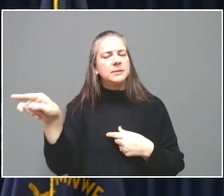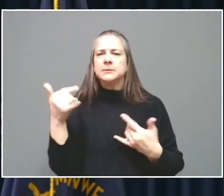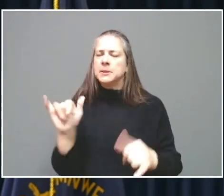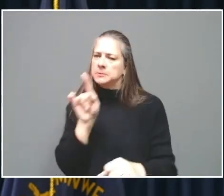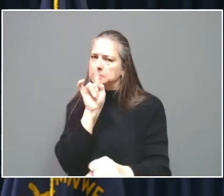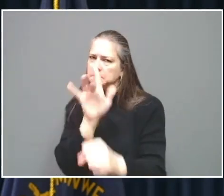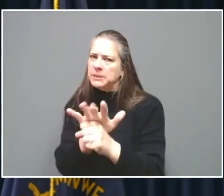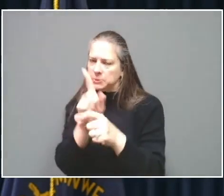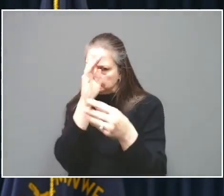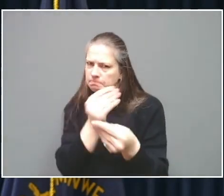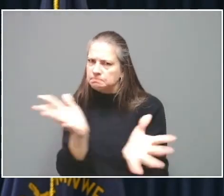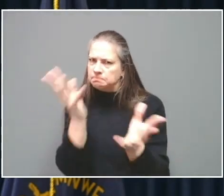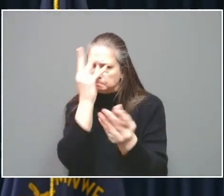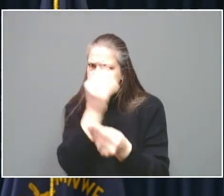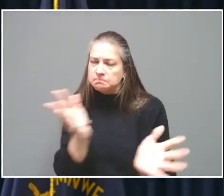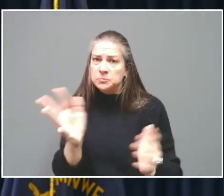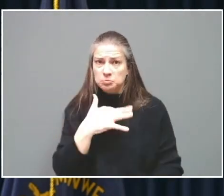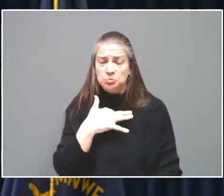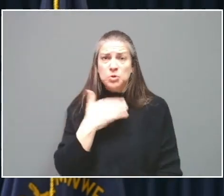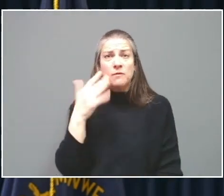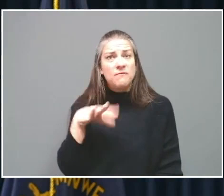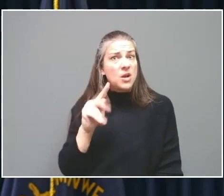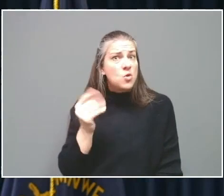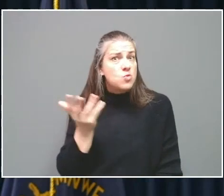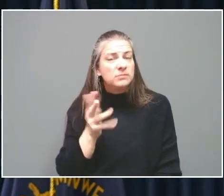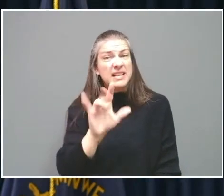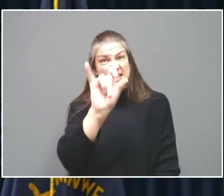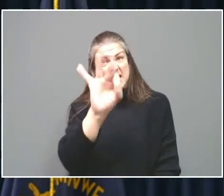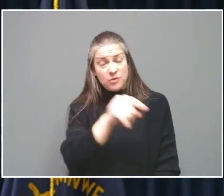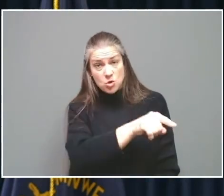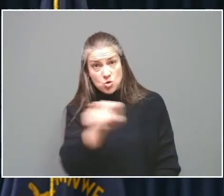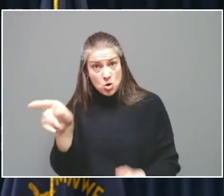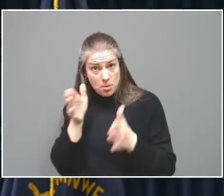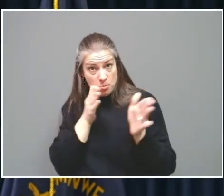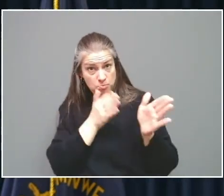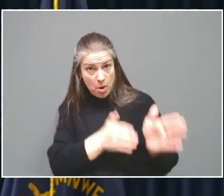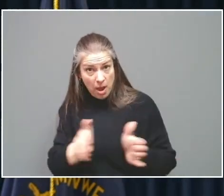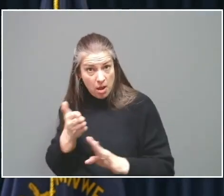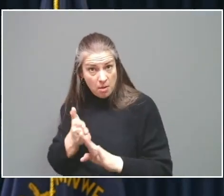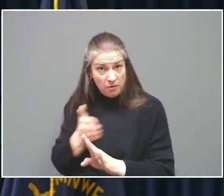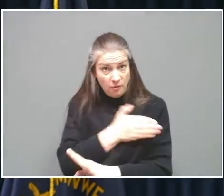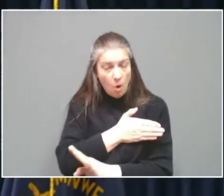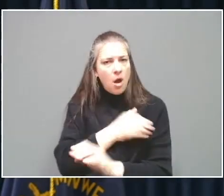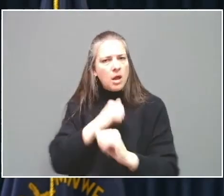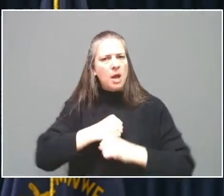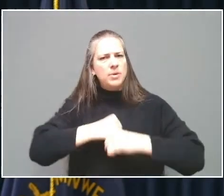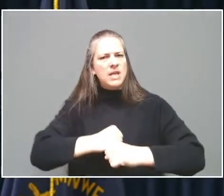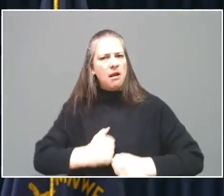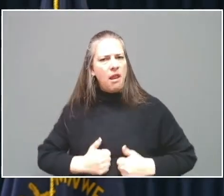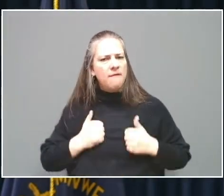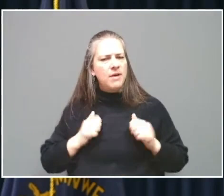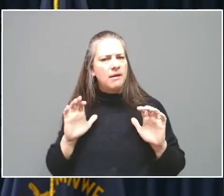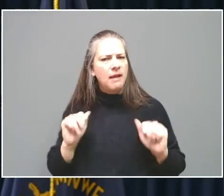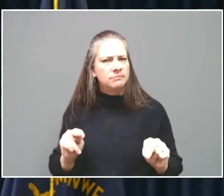information. We've learned that the more prepared our families are for these events, the more lives we can protect. From being prepared